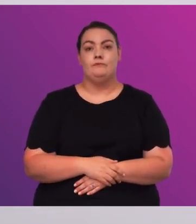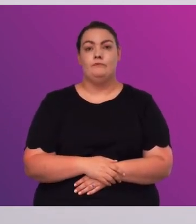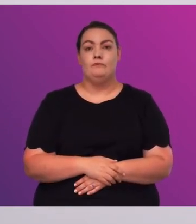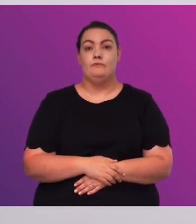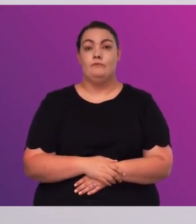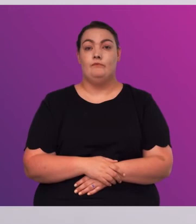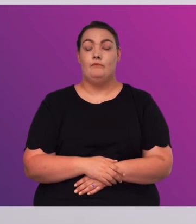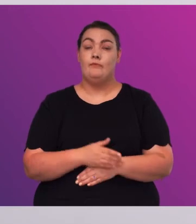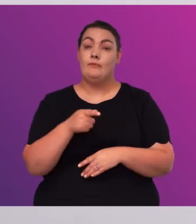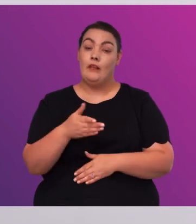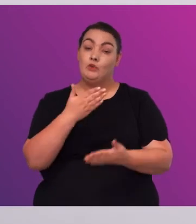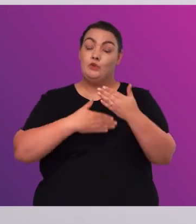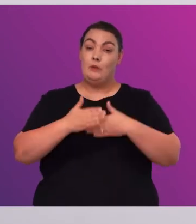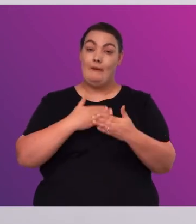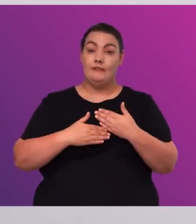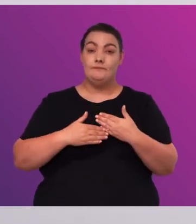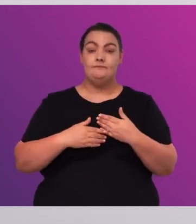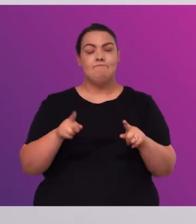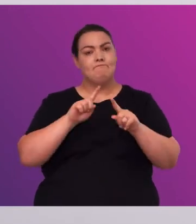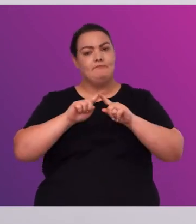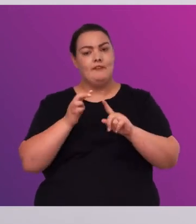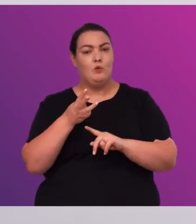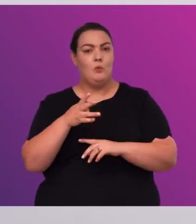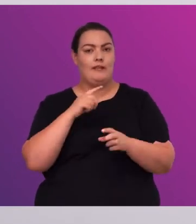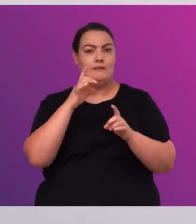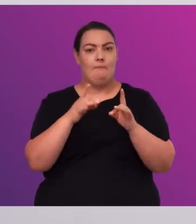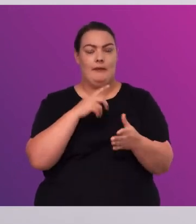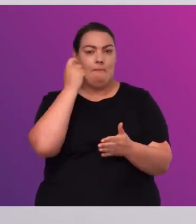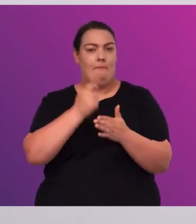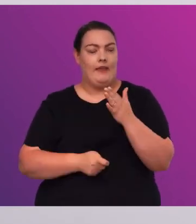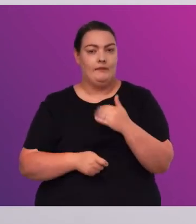Just to recap, you can make payments a number of different ways.